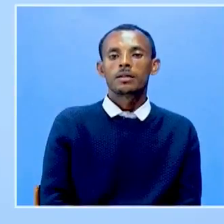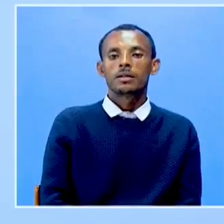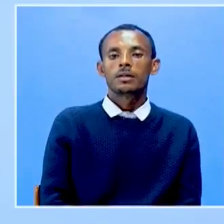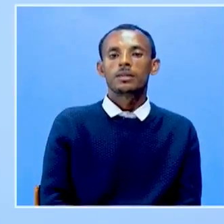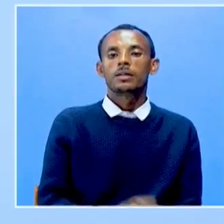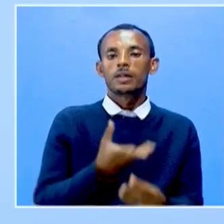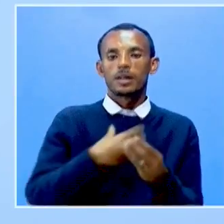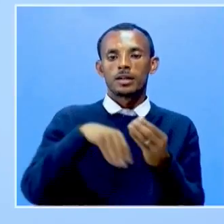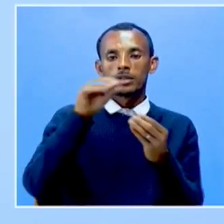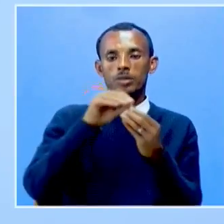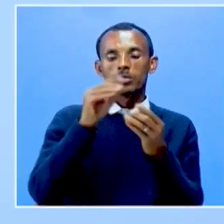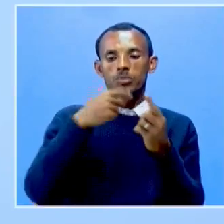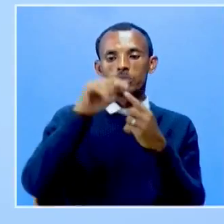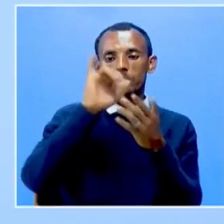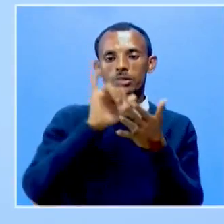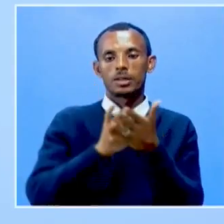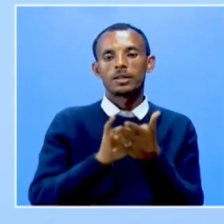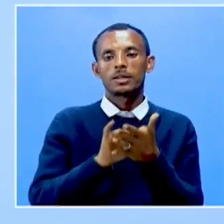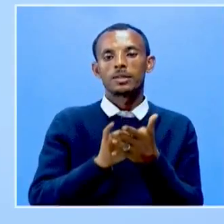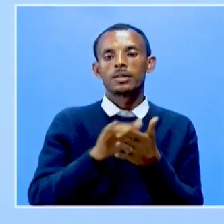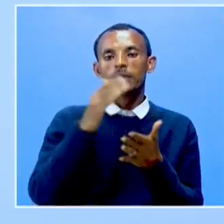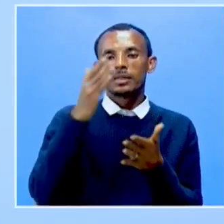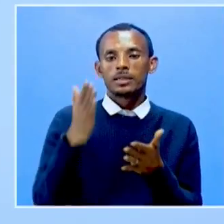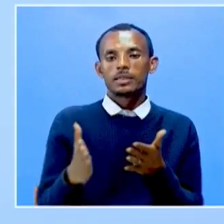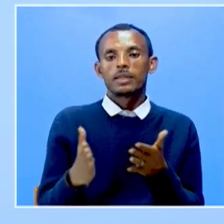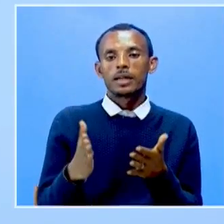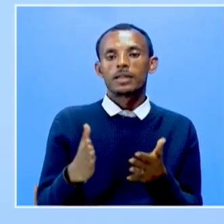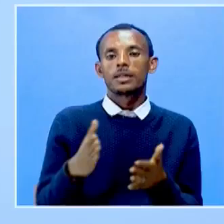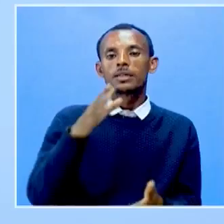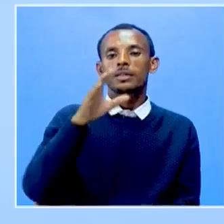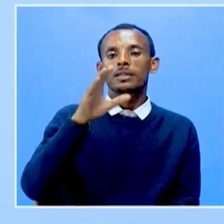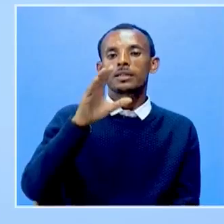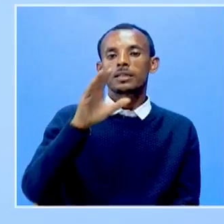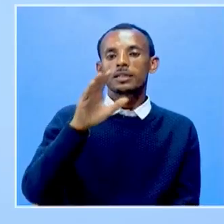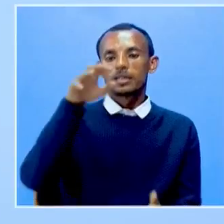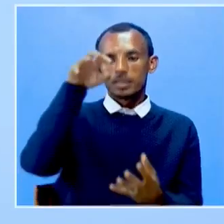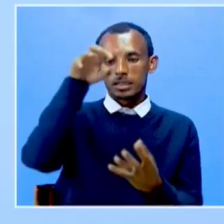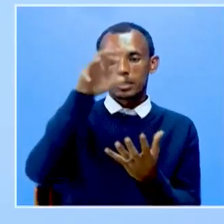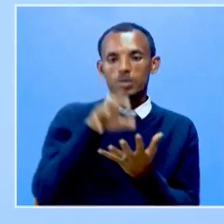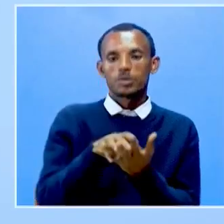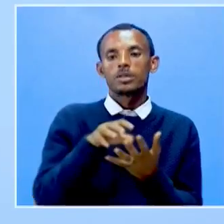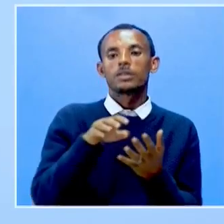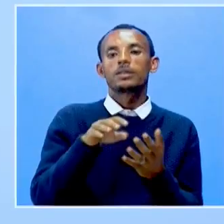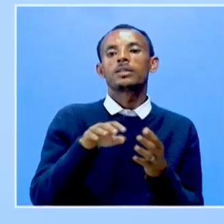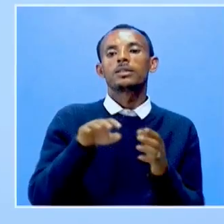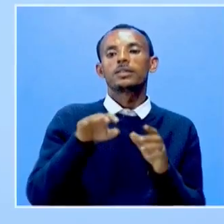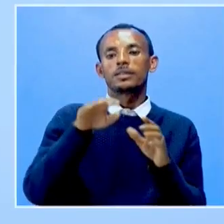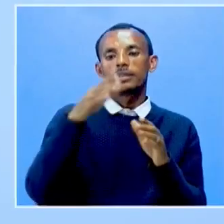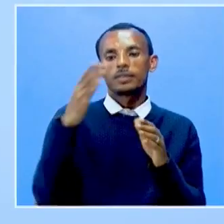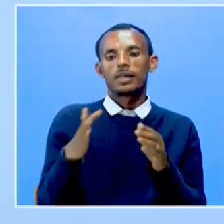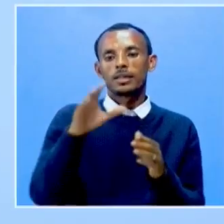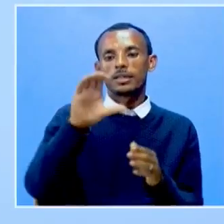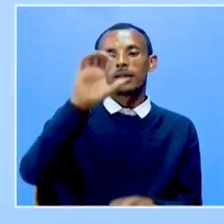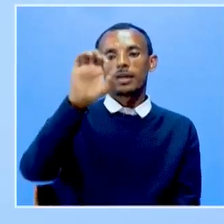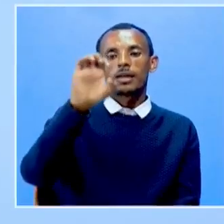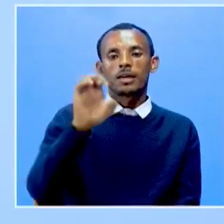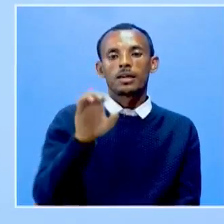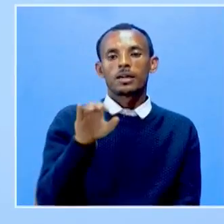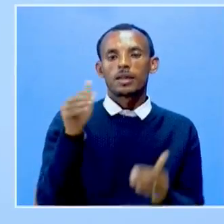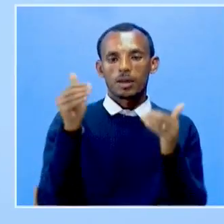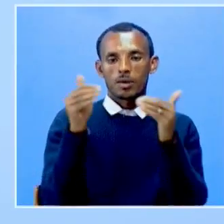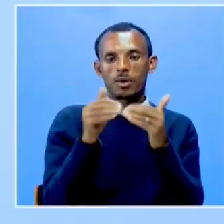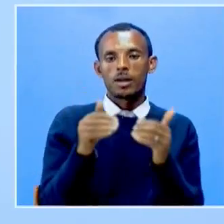In addition to that, side CE, the included side CE is the same